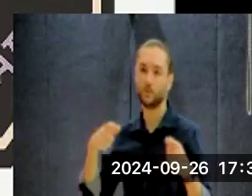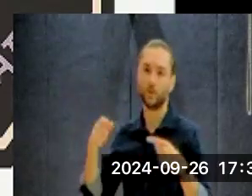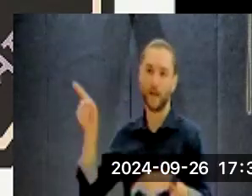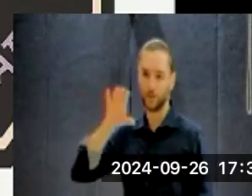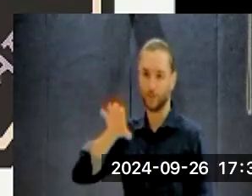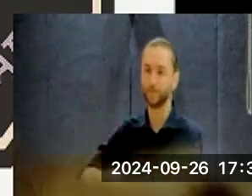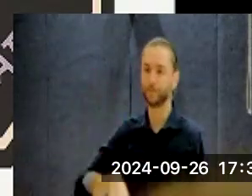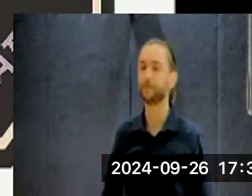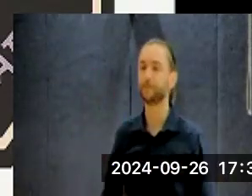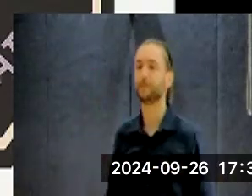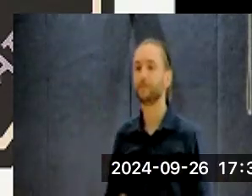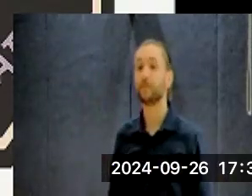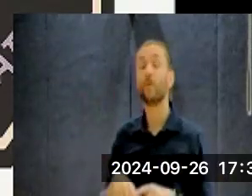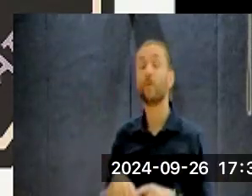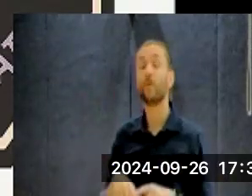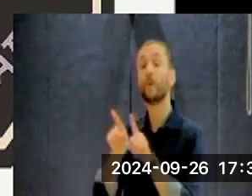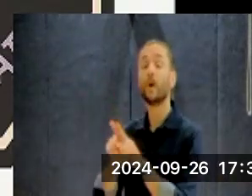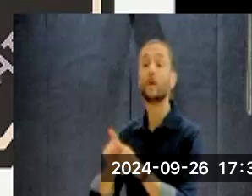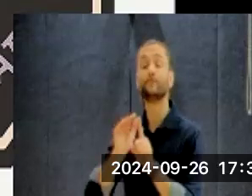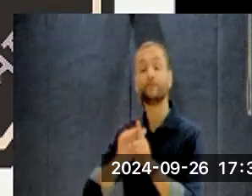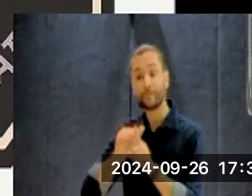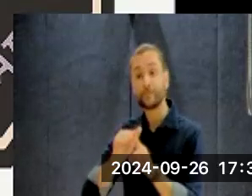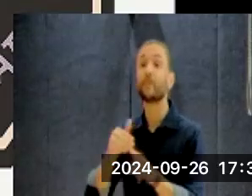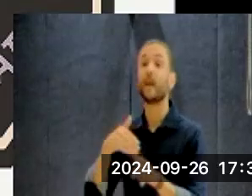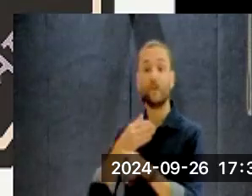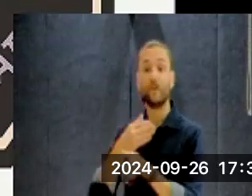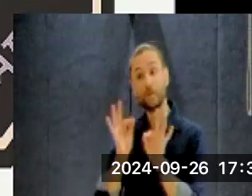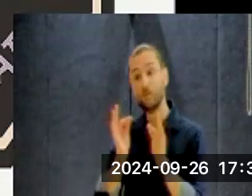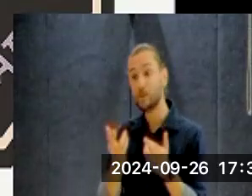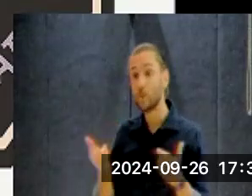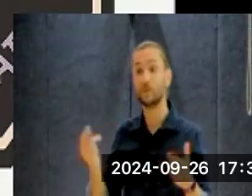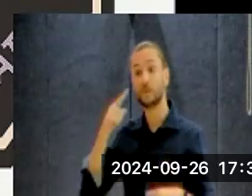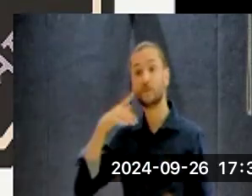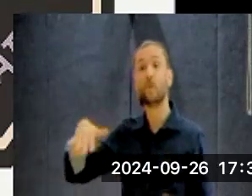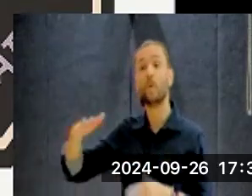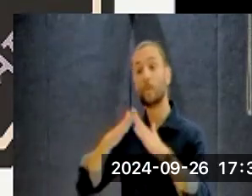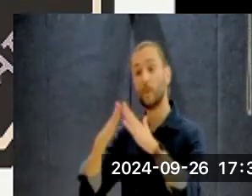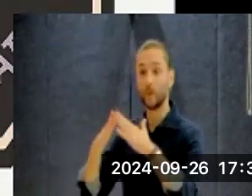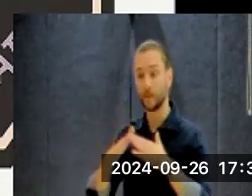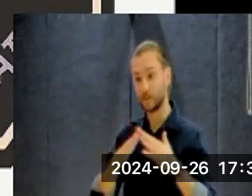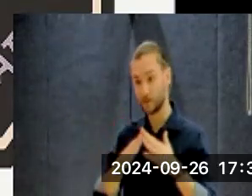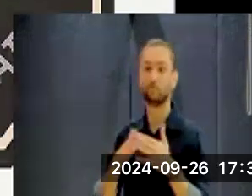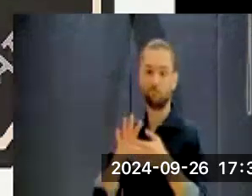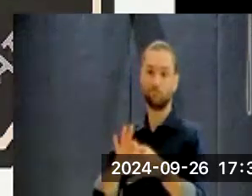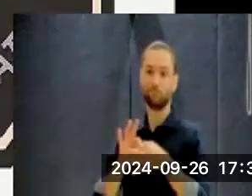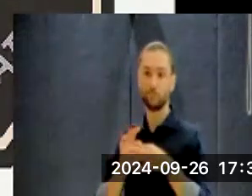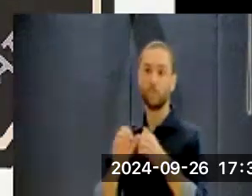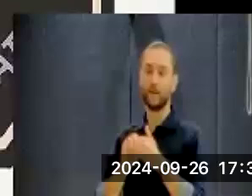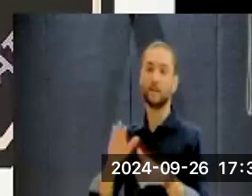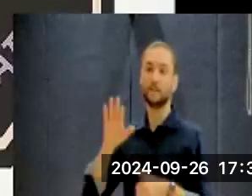We also like to remind you about the free services available for communities throughout the California Civil Rights Department's Community